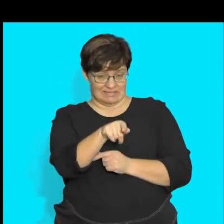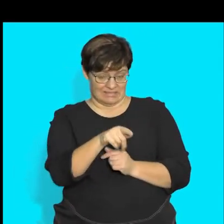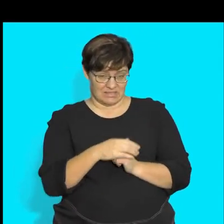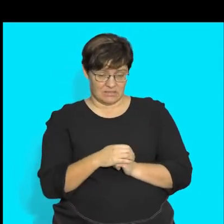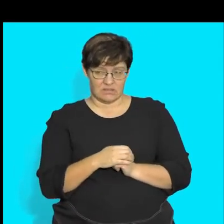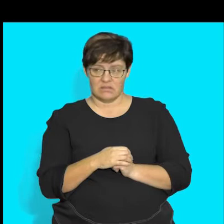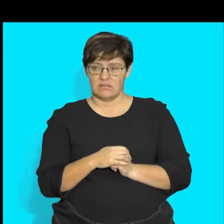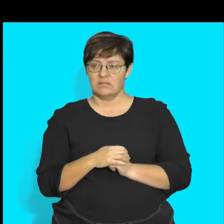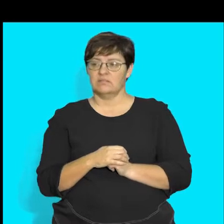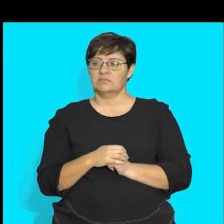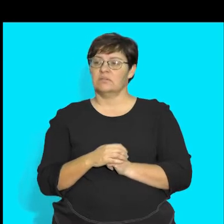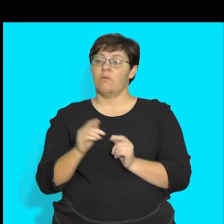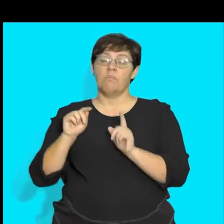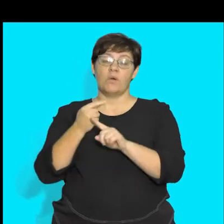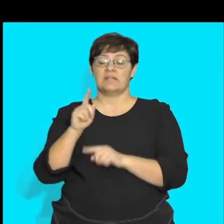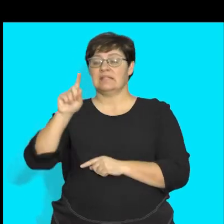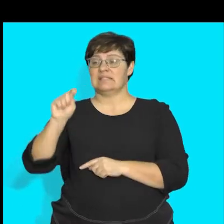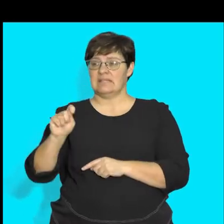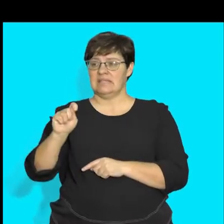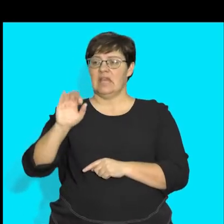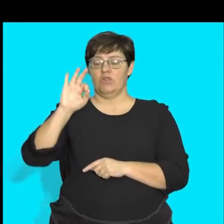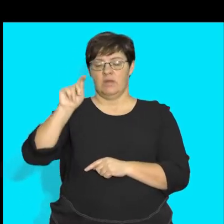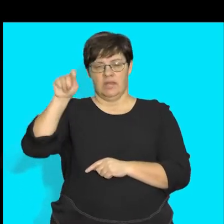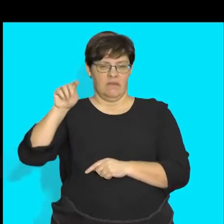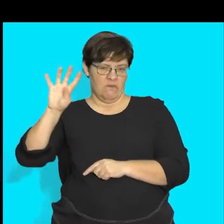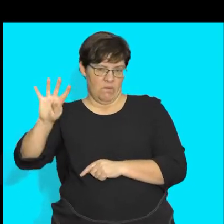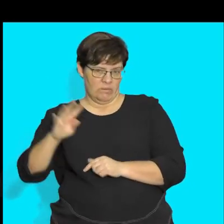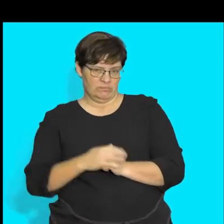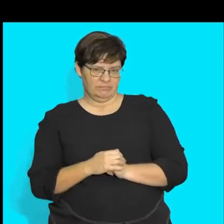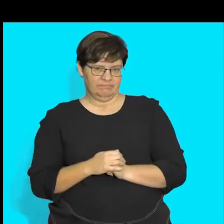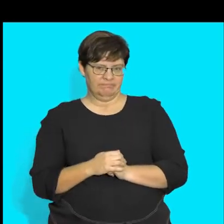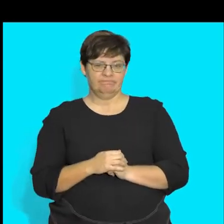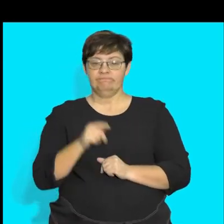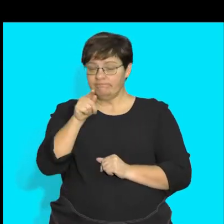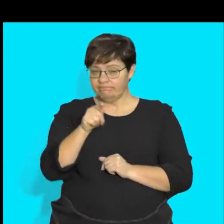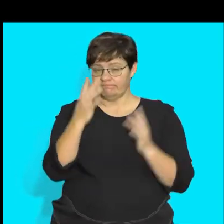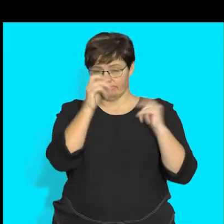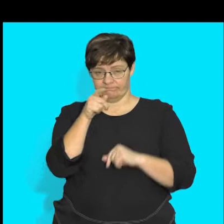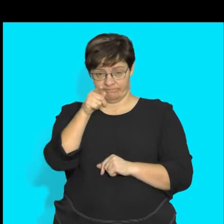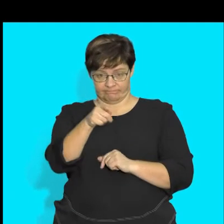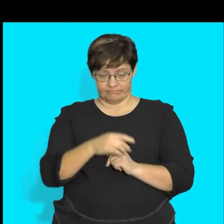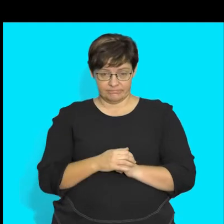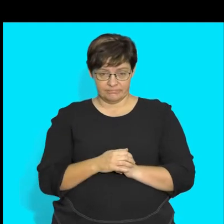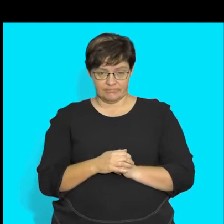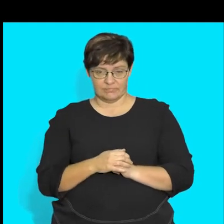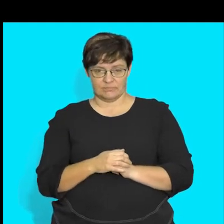origin, at the point t, 3, 4. So they want me to calculate the tangent at that